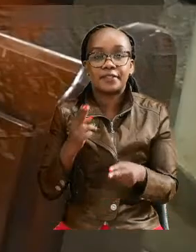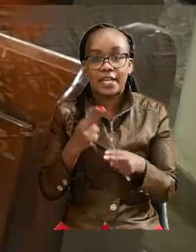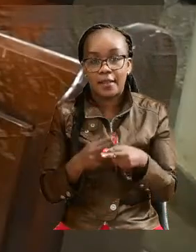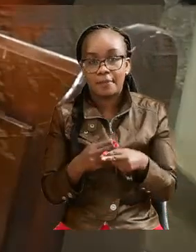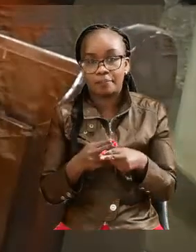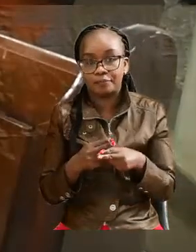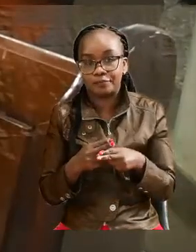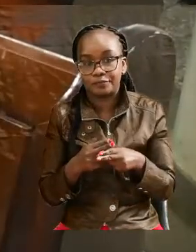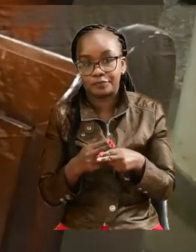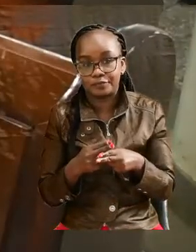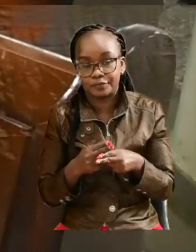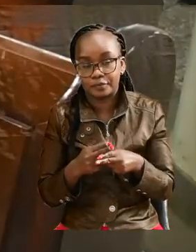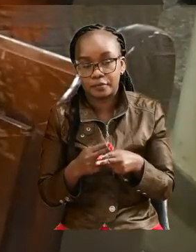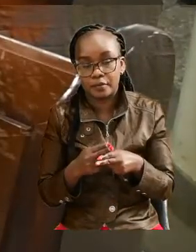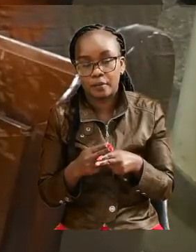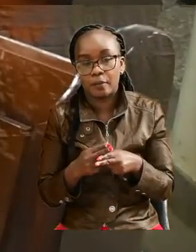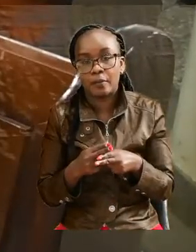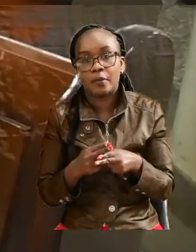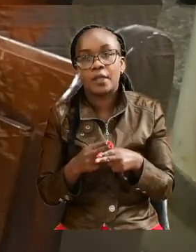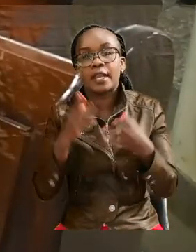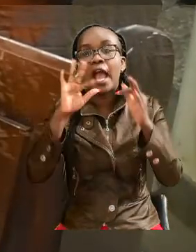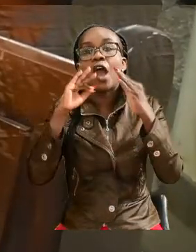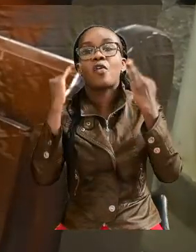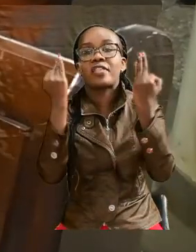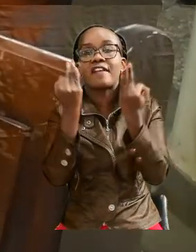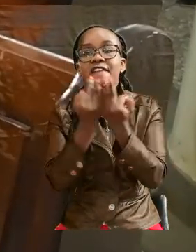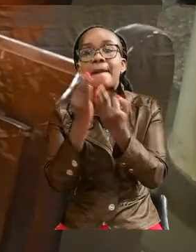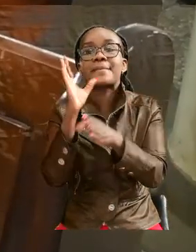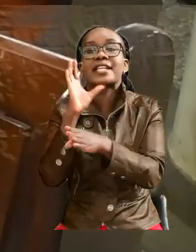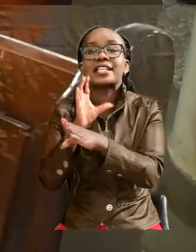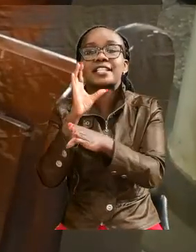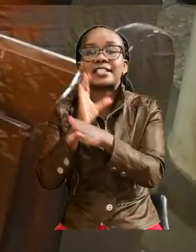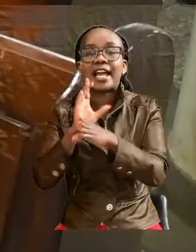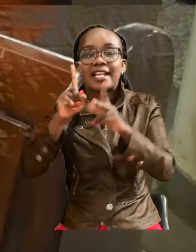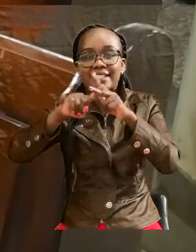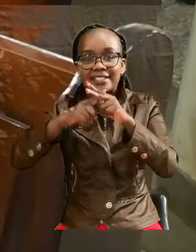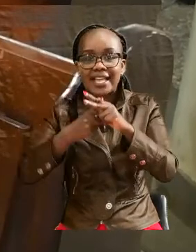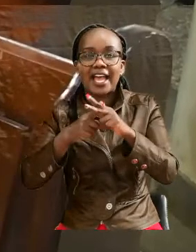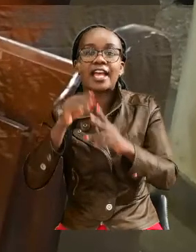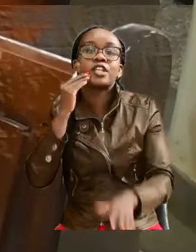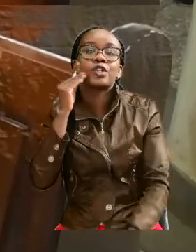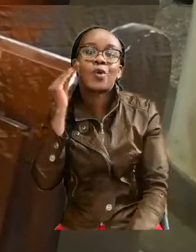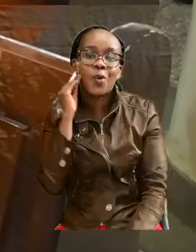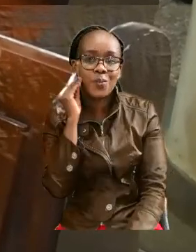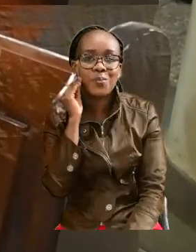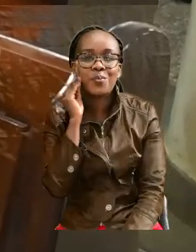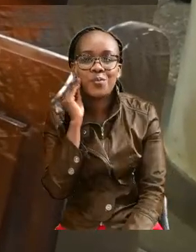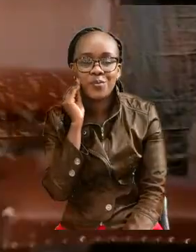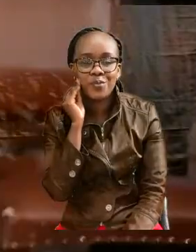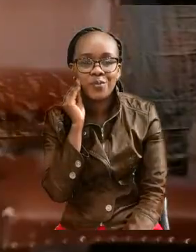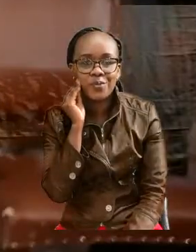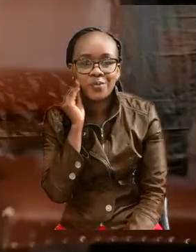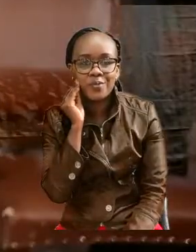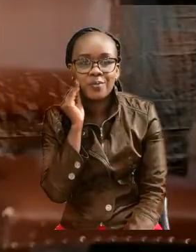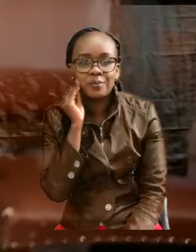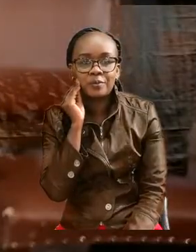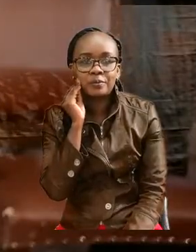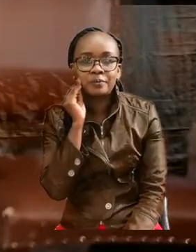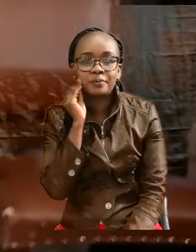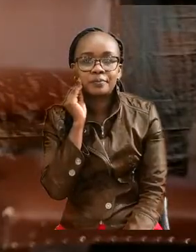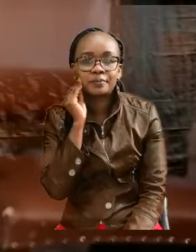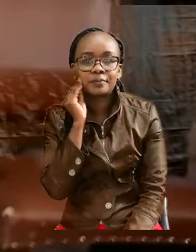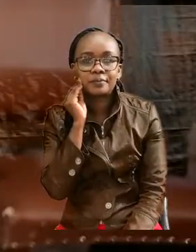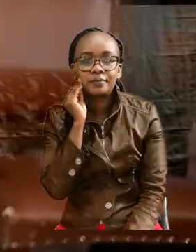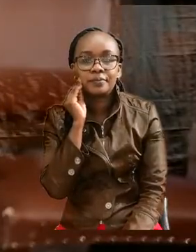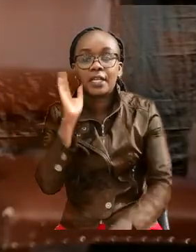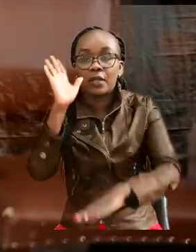true? And so the family altar starts at home. And that was